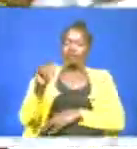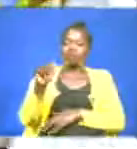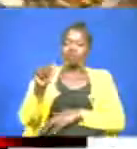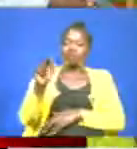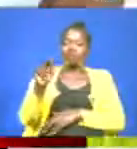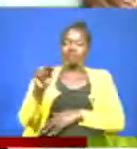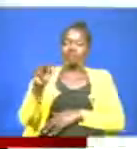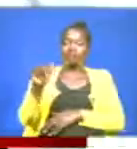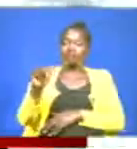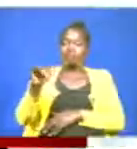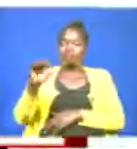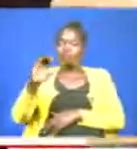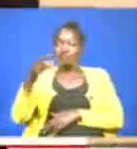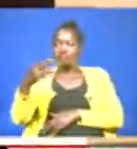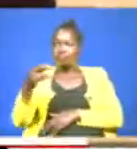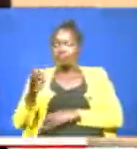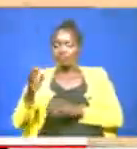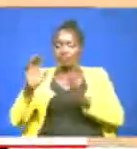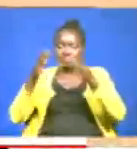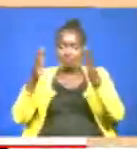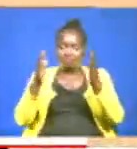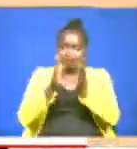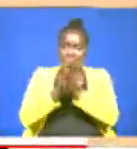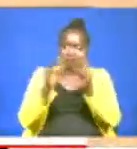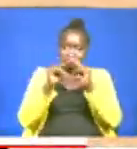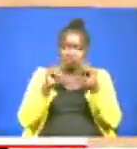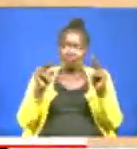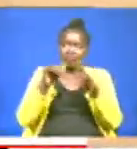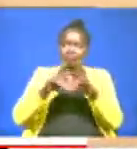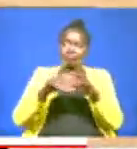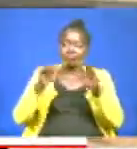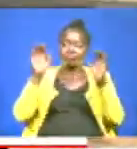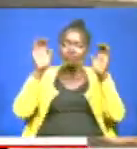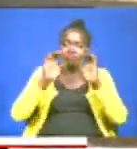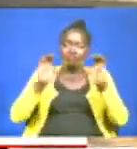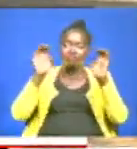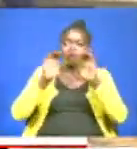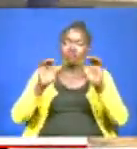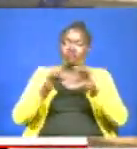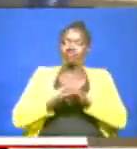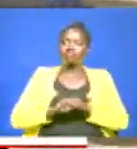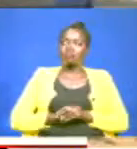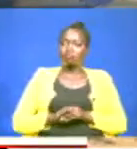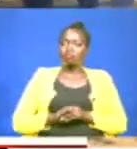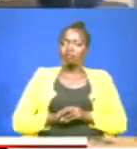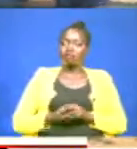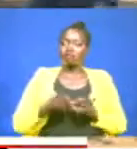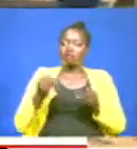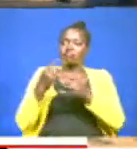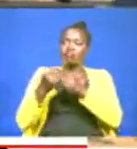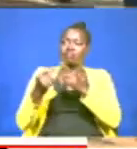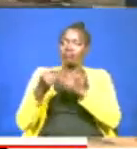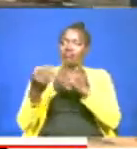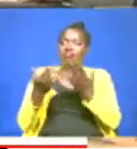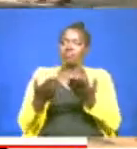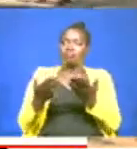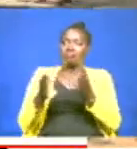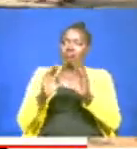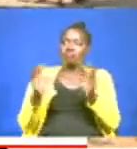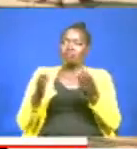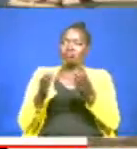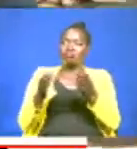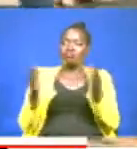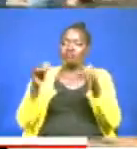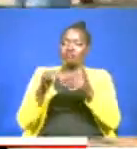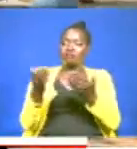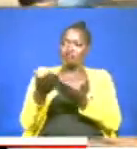rally for peace, as well as a peace caravan festival in Ethiopia. For decades now, the Ateker communities have converged